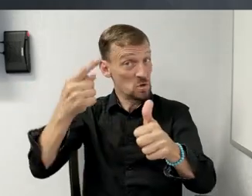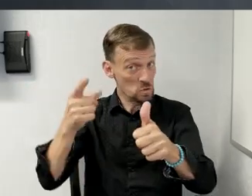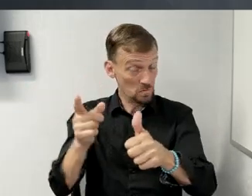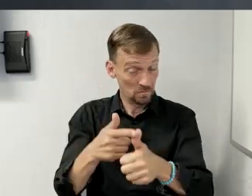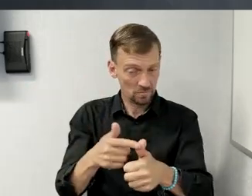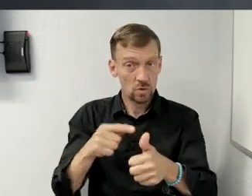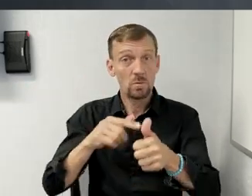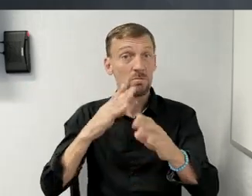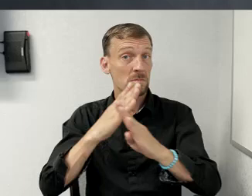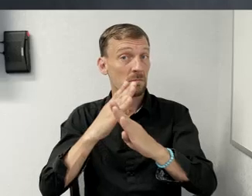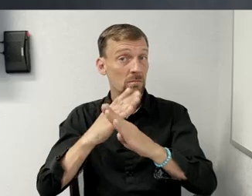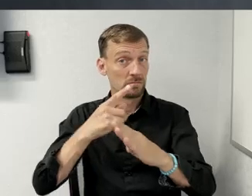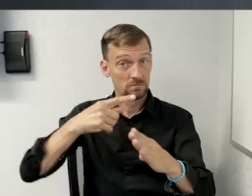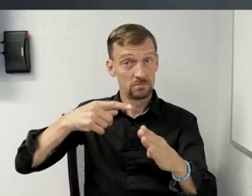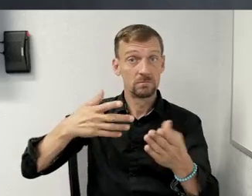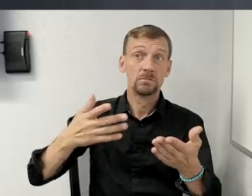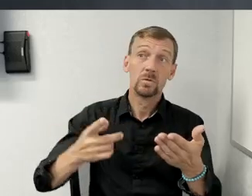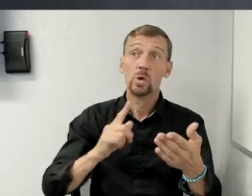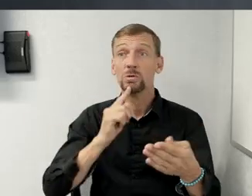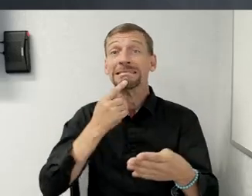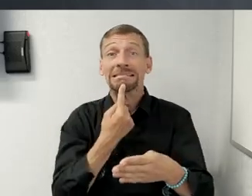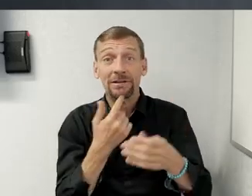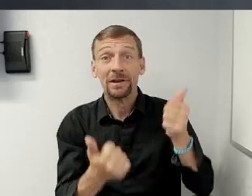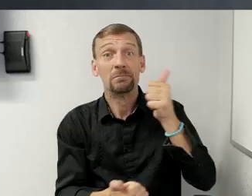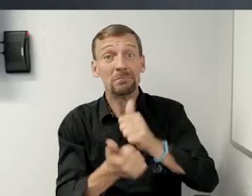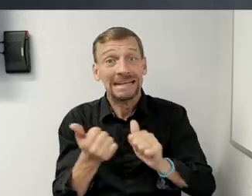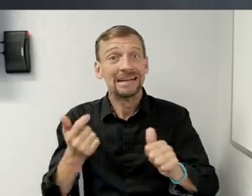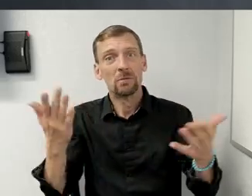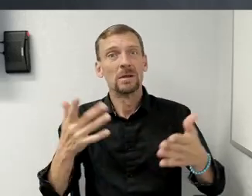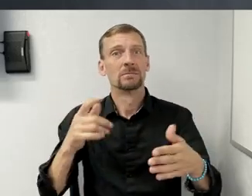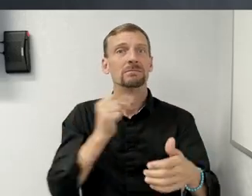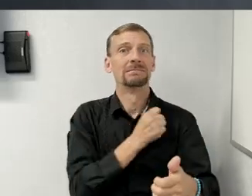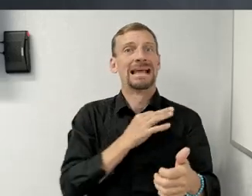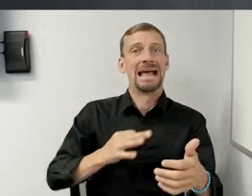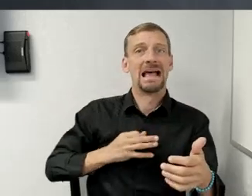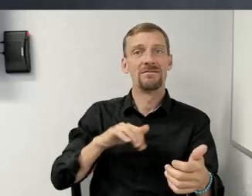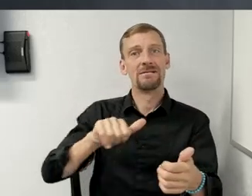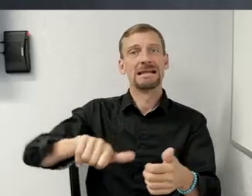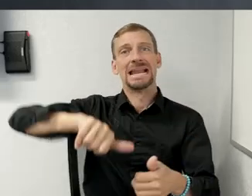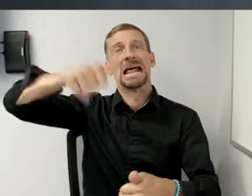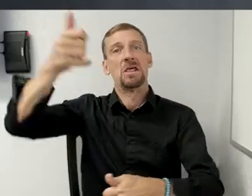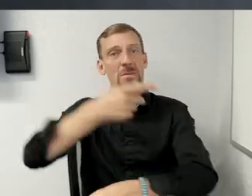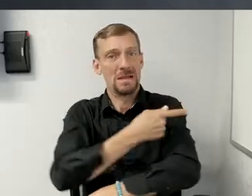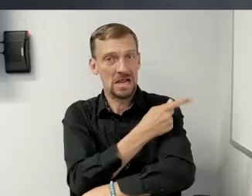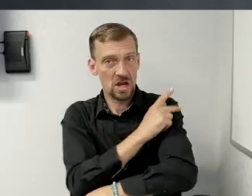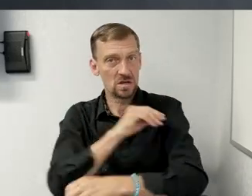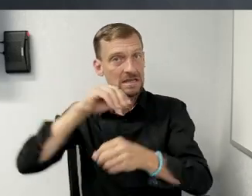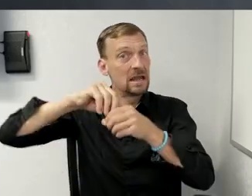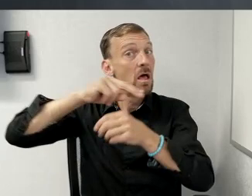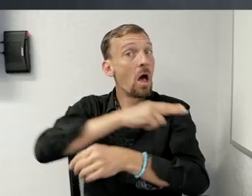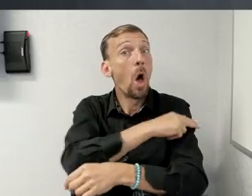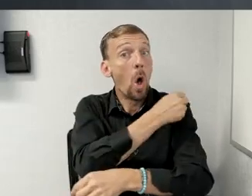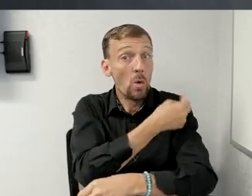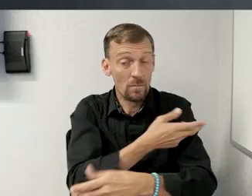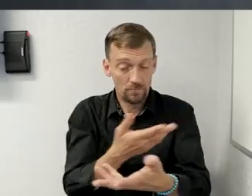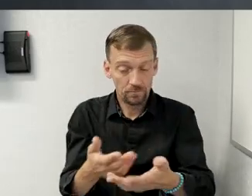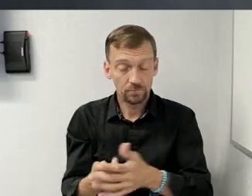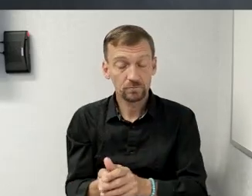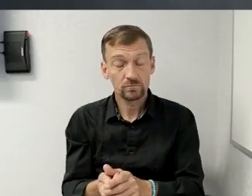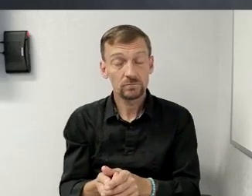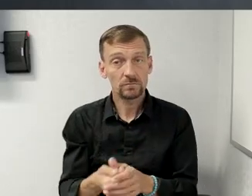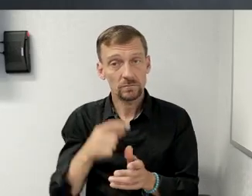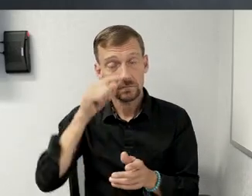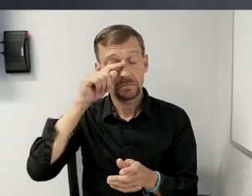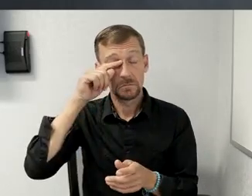protect primarily, the staff and other patients that are in the hospital. But we